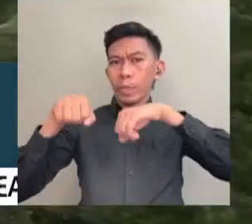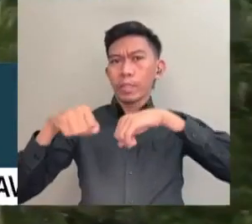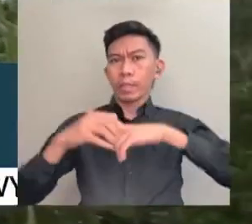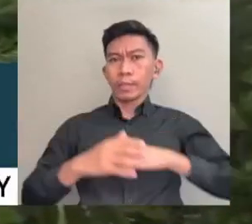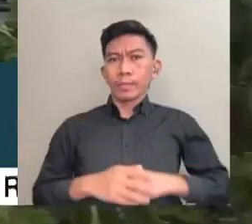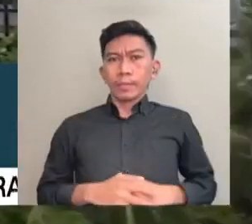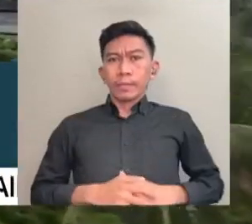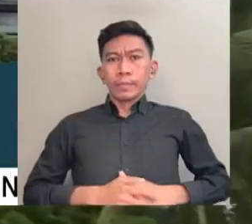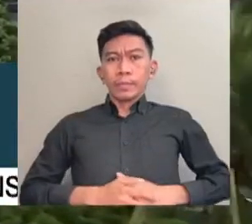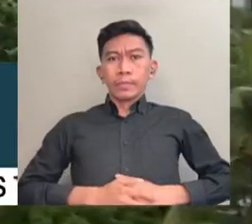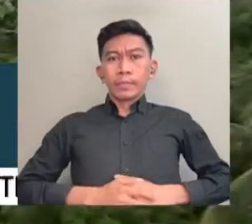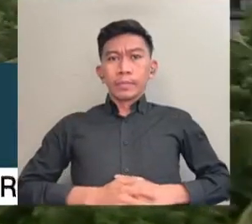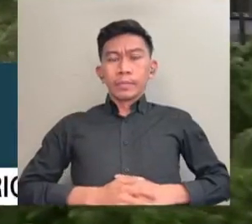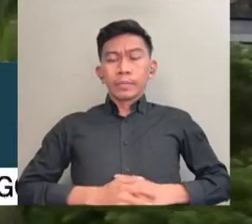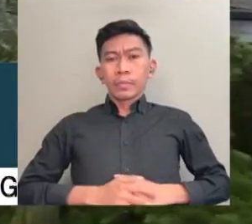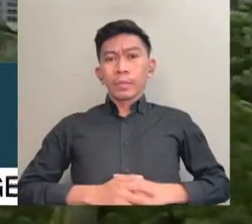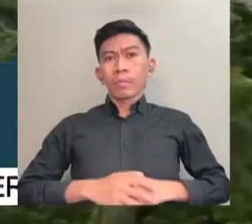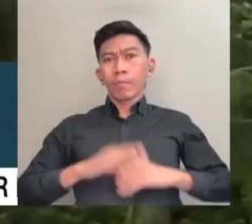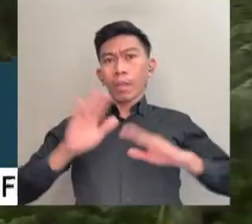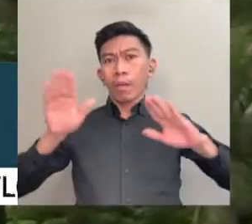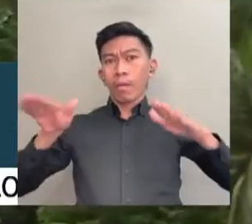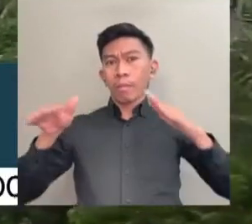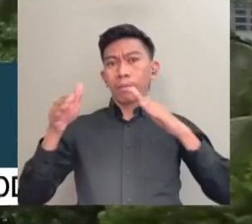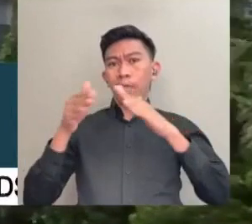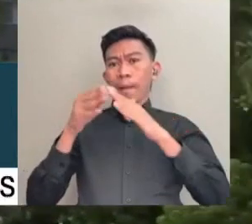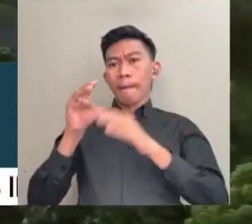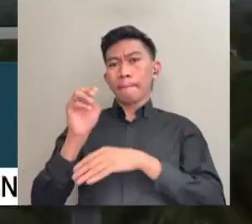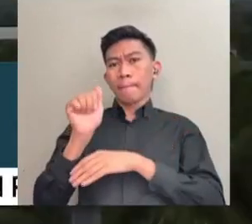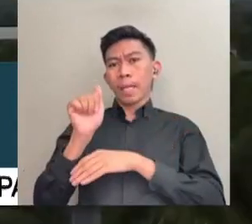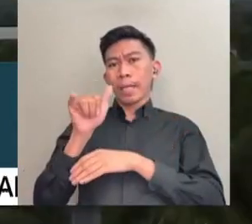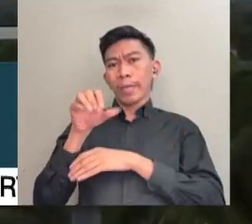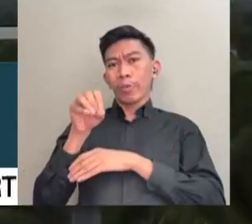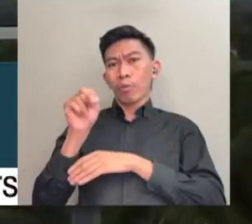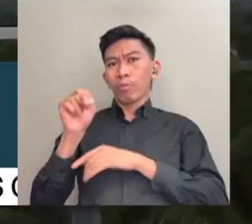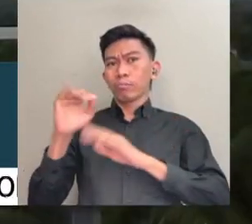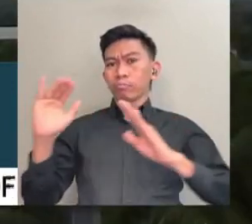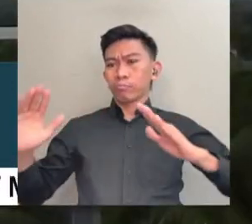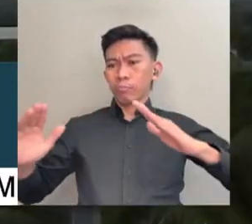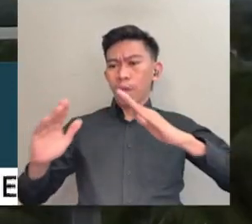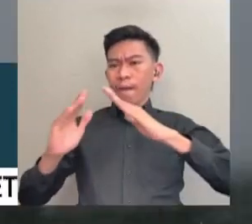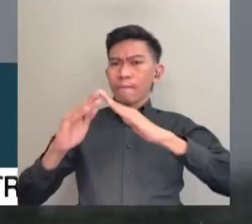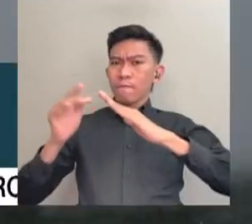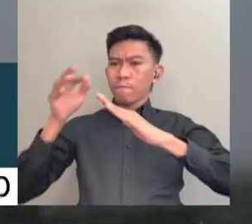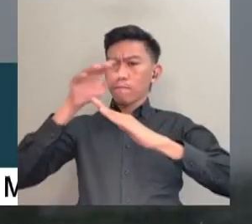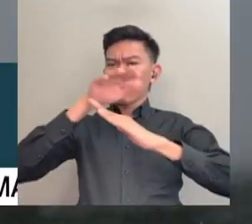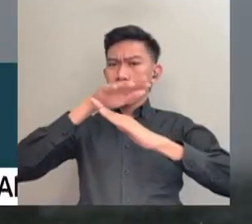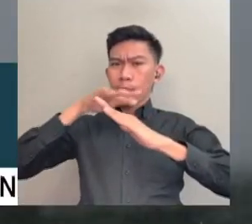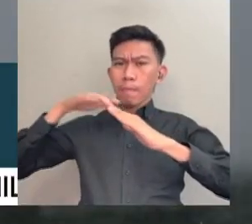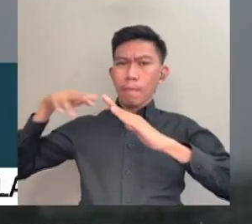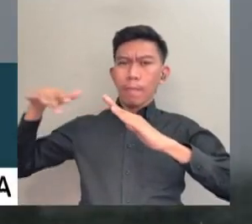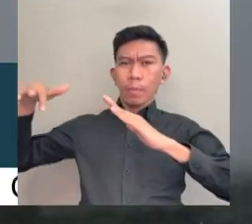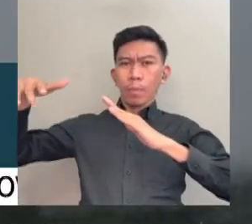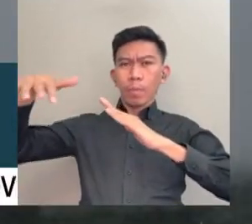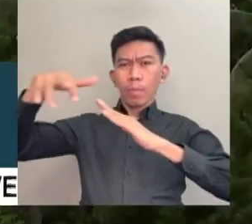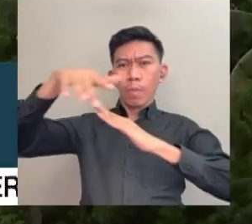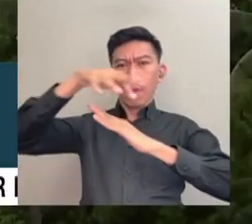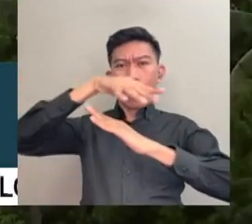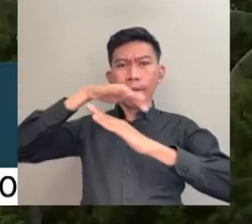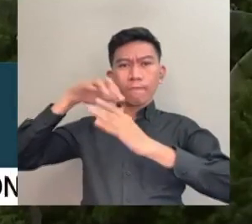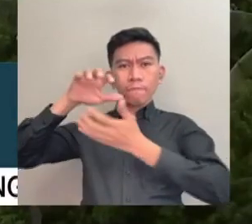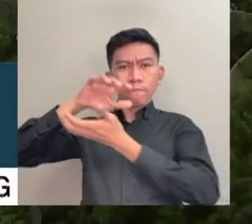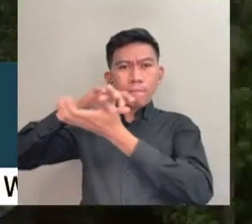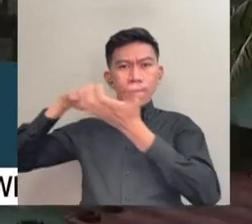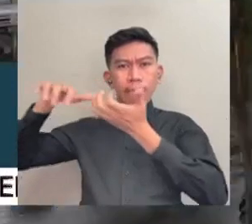Mayon volcano has been covered in thick clouds for several days. Though it may appear to have fallen silent, the instruments of FEVOX